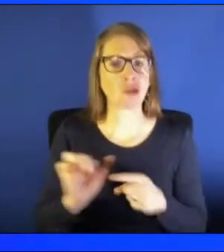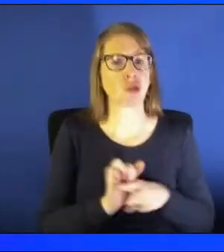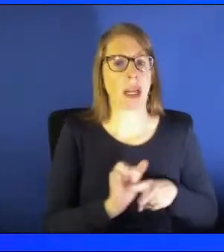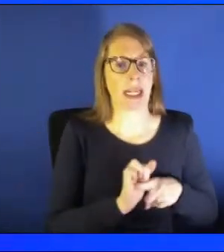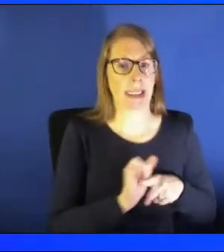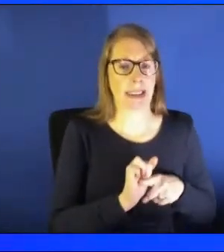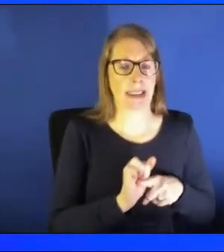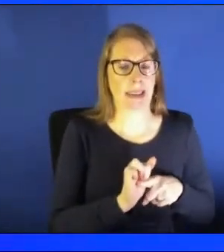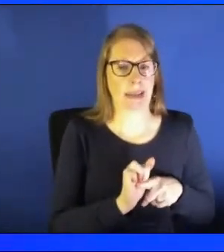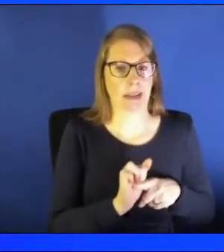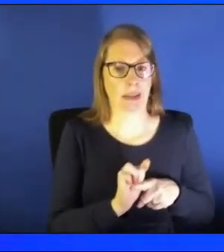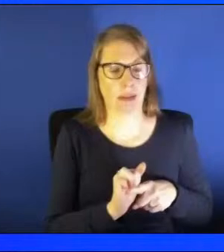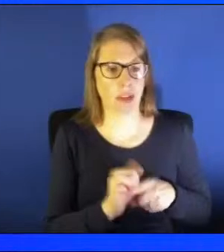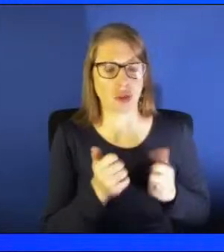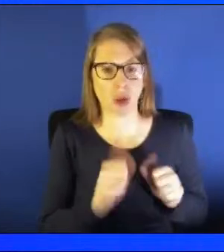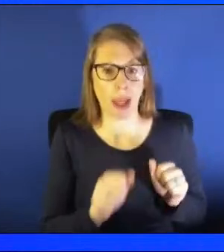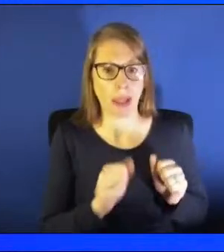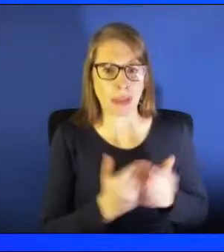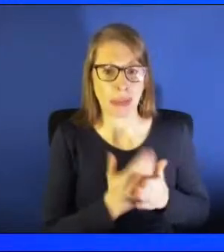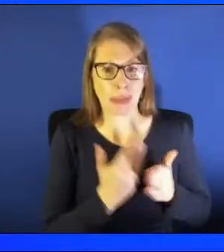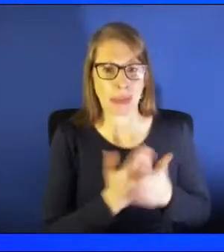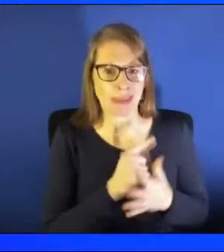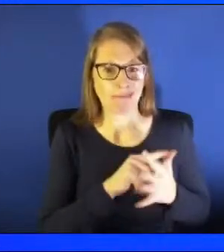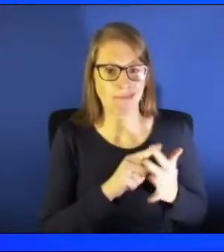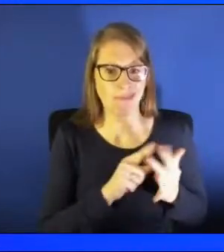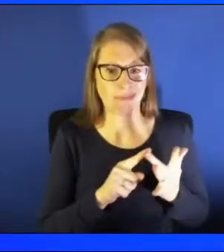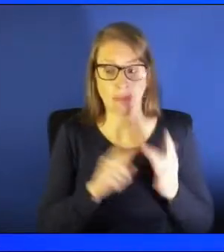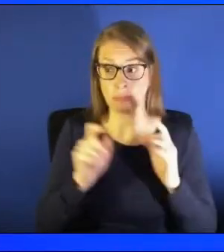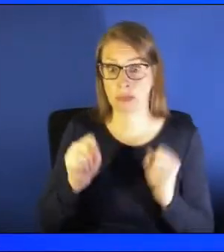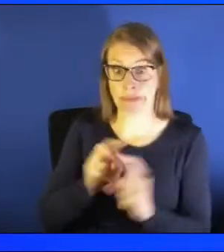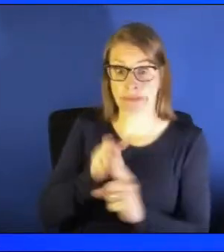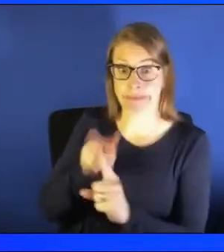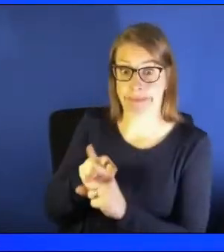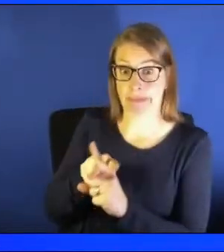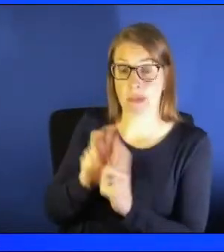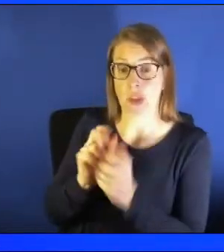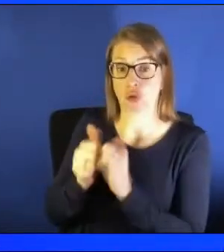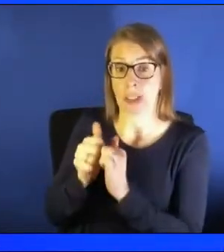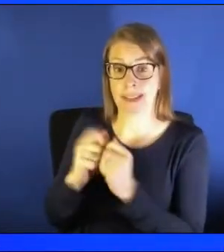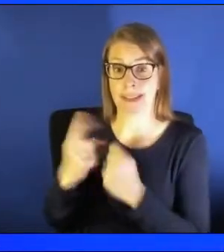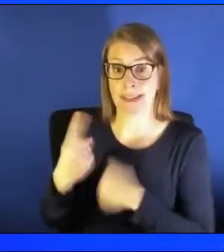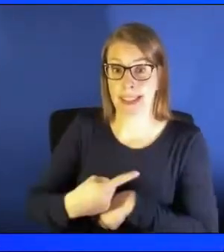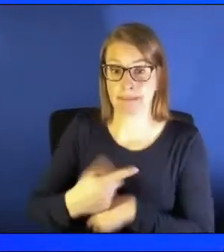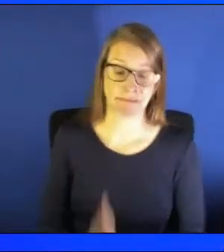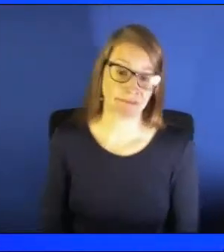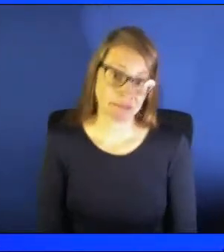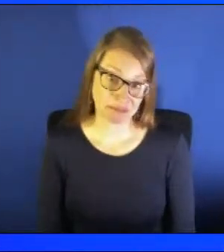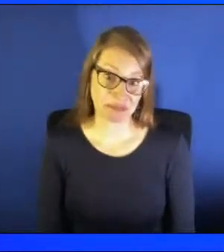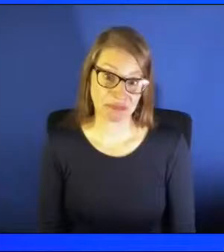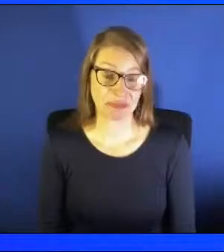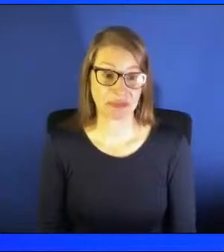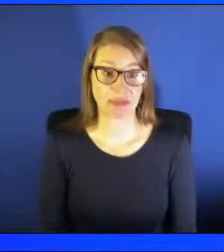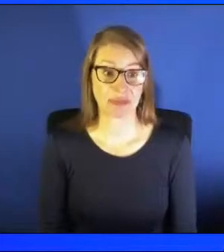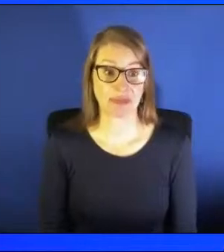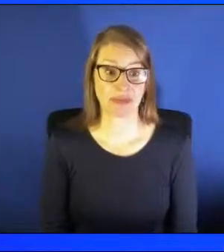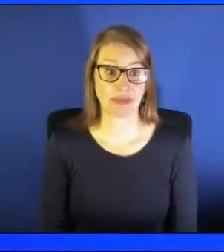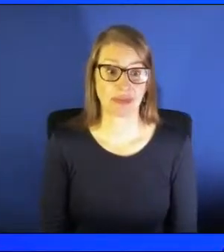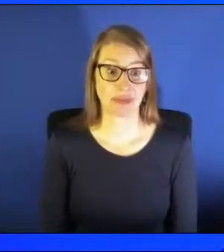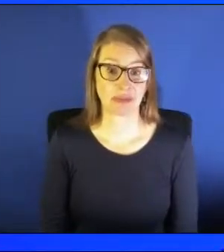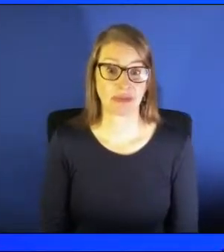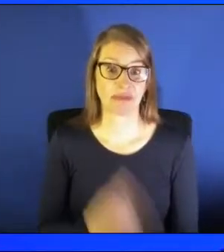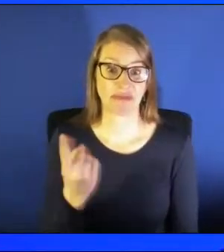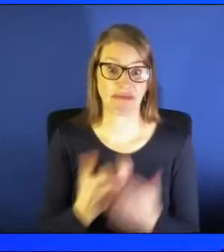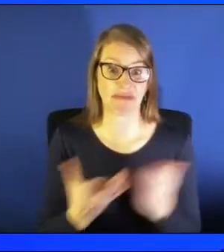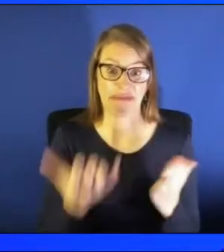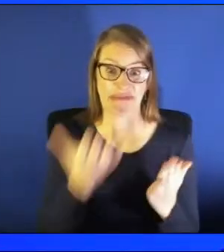practice anything that you're going to do on race day, because there's nothing like something going wrong to